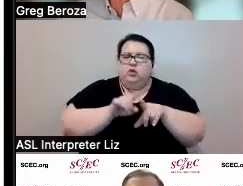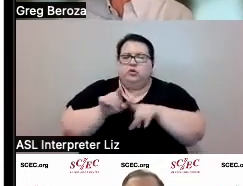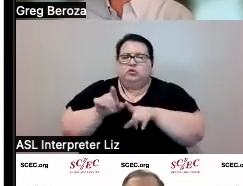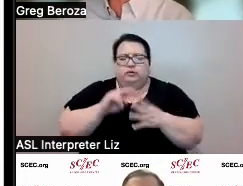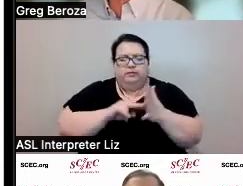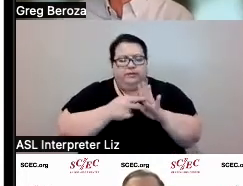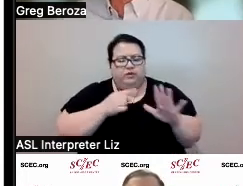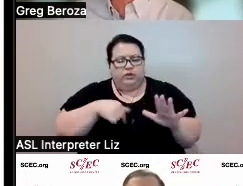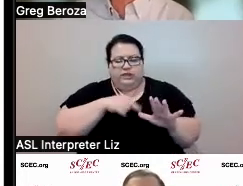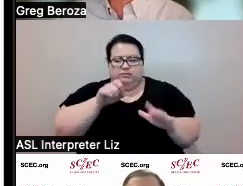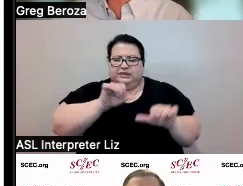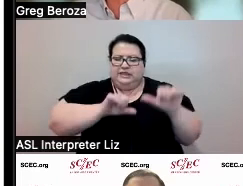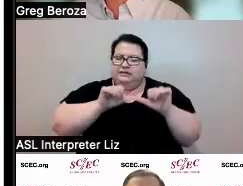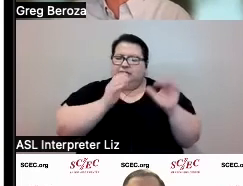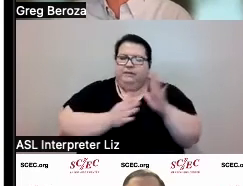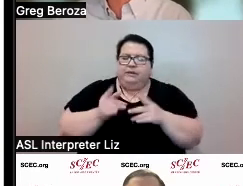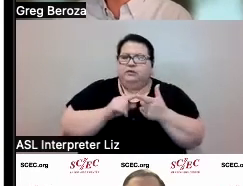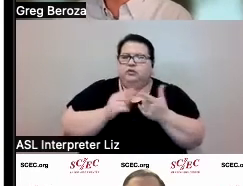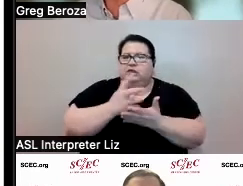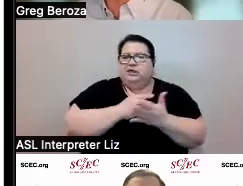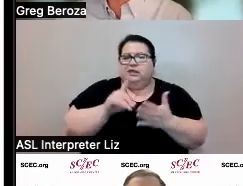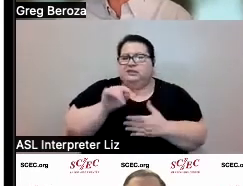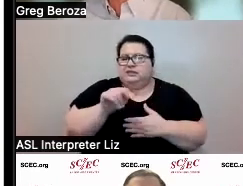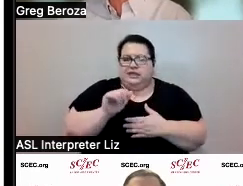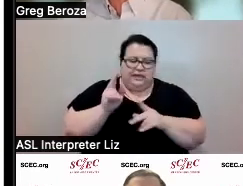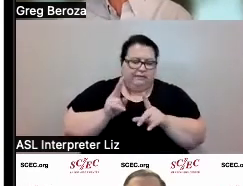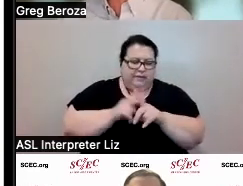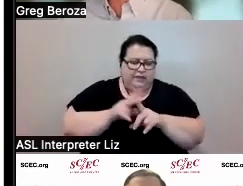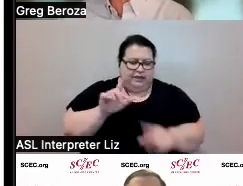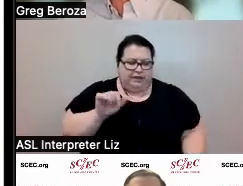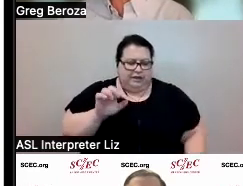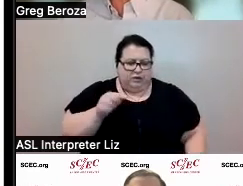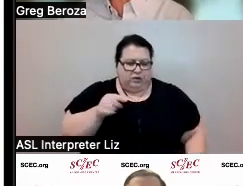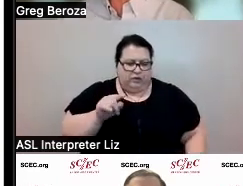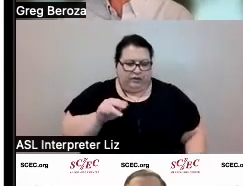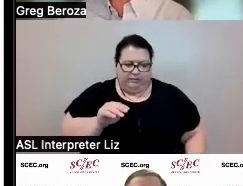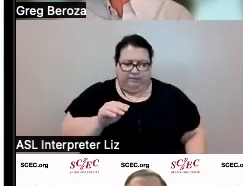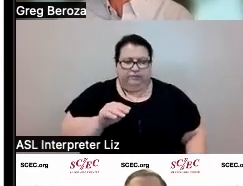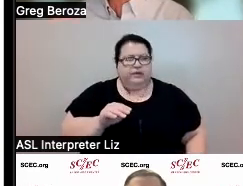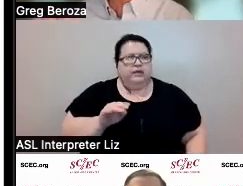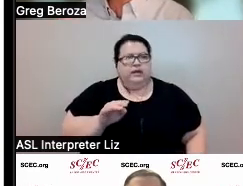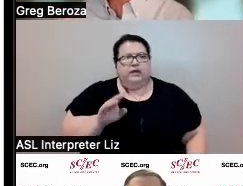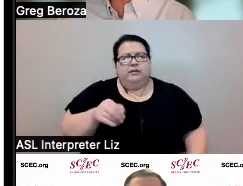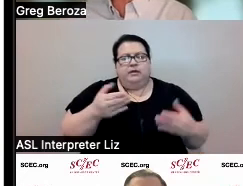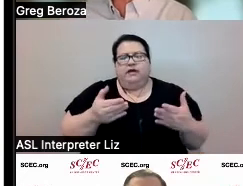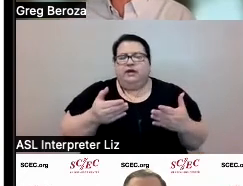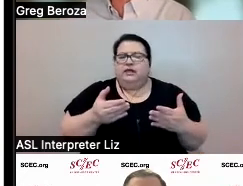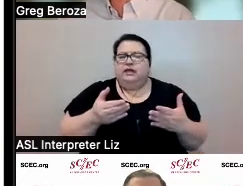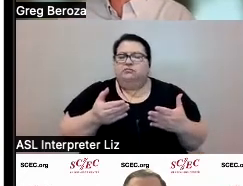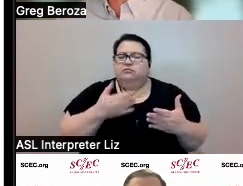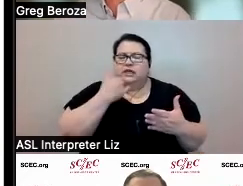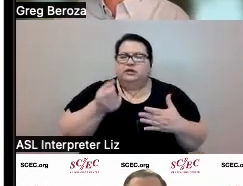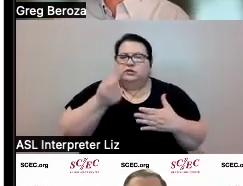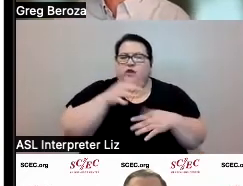scientifically prepared to collect the data and apply the algorithms that will allow us to better understand earthquakes and to use that understanding